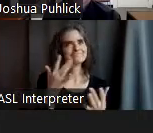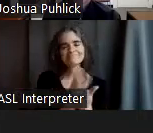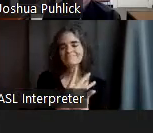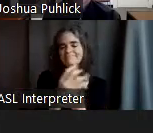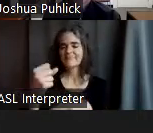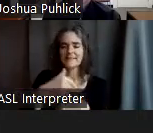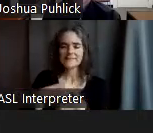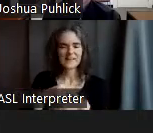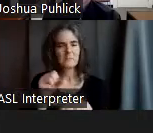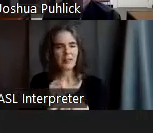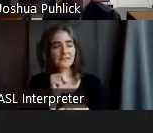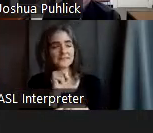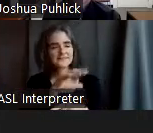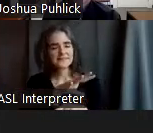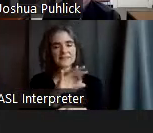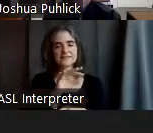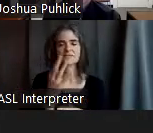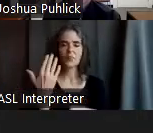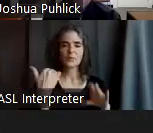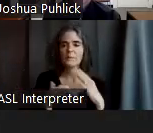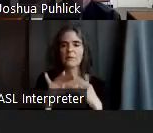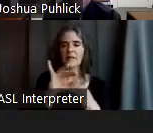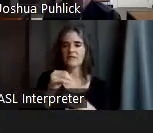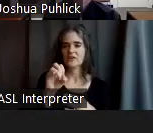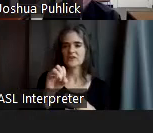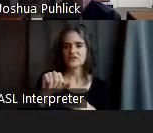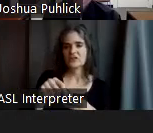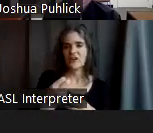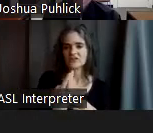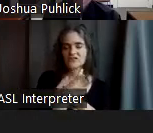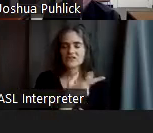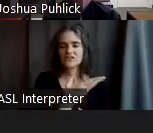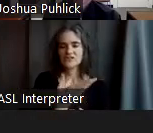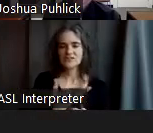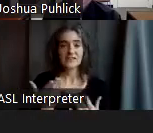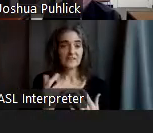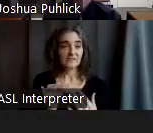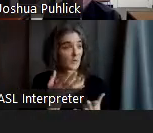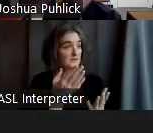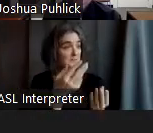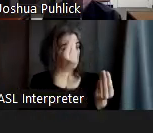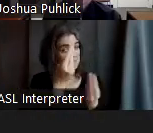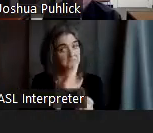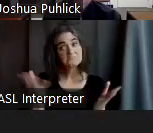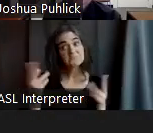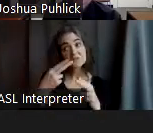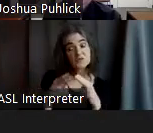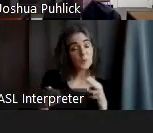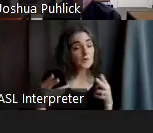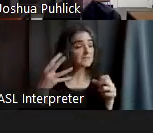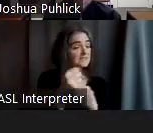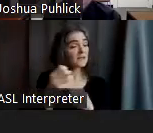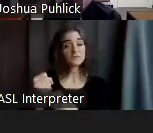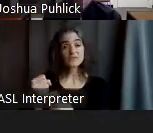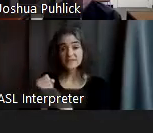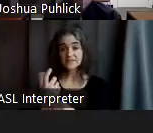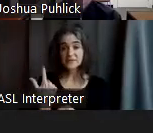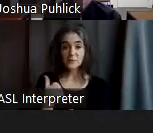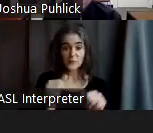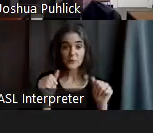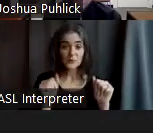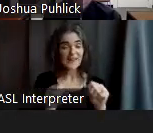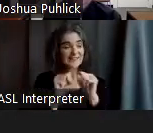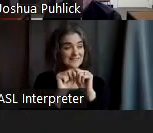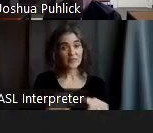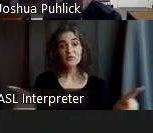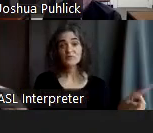I'll send Josh an email with those. If Josh is willing to provide any short summaries, we can send those back out